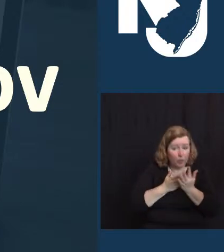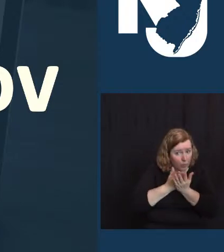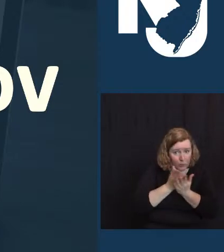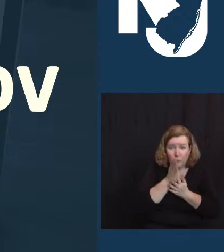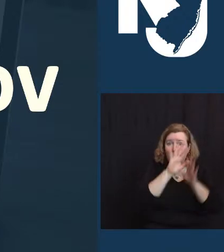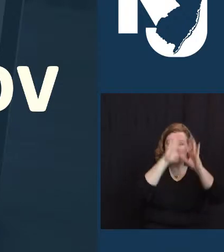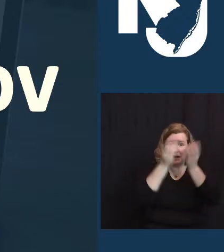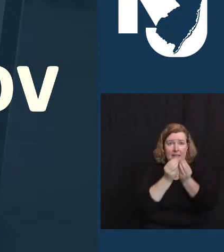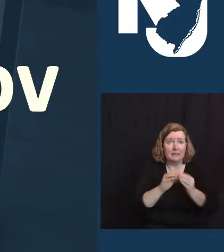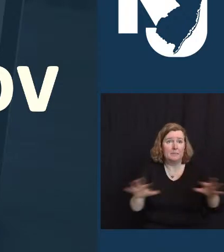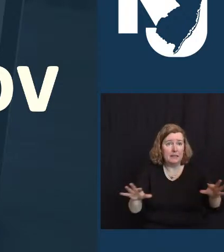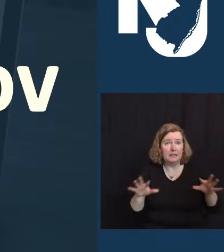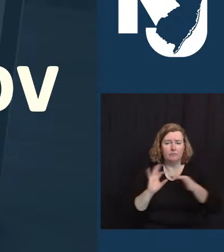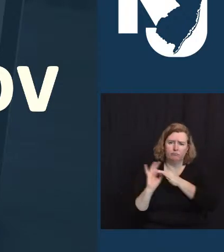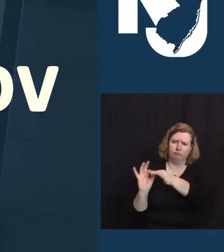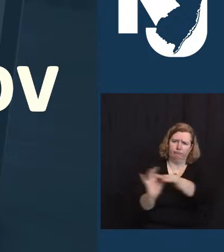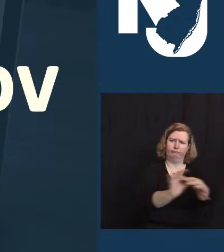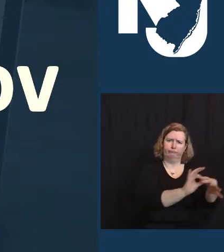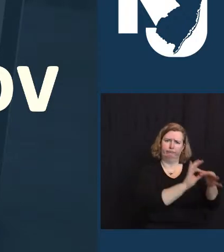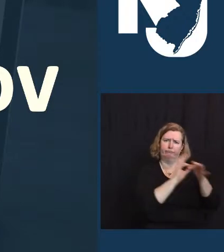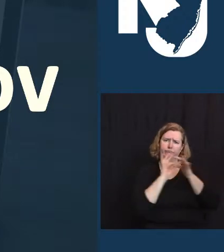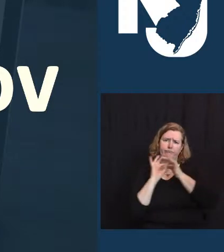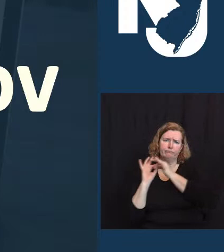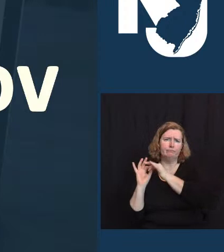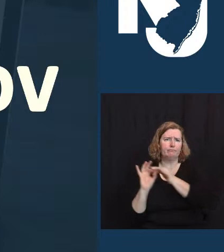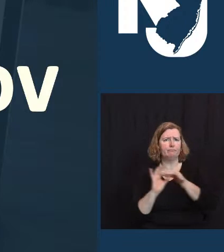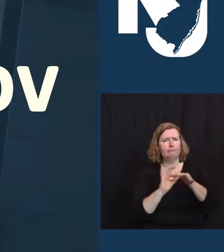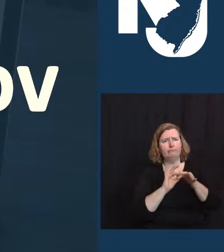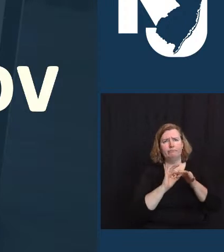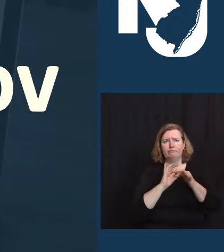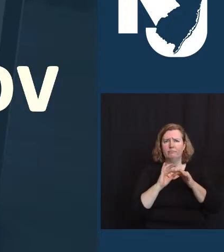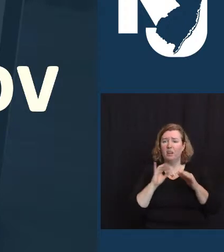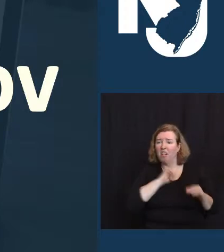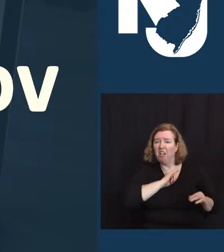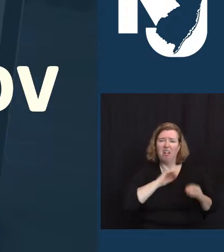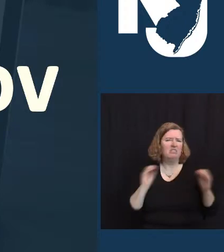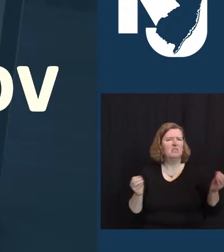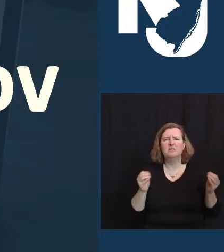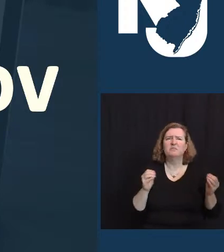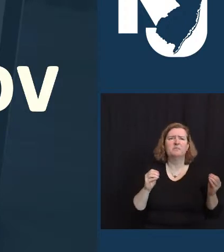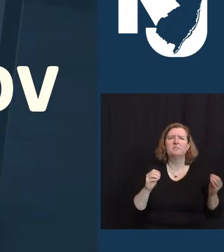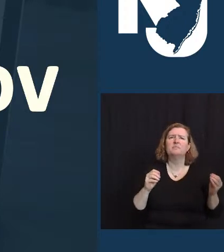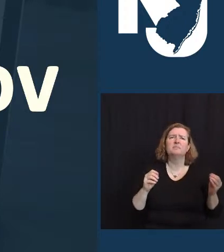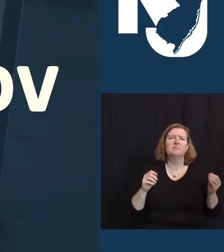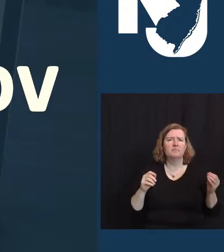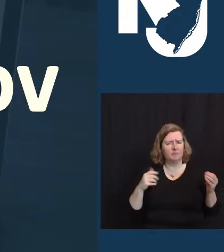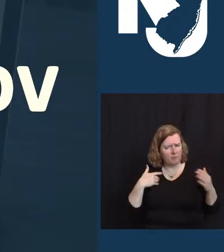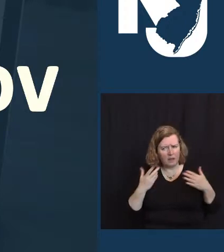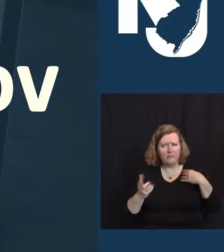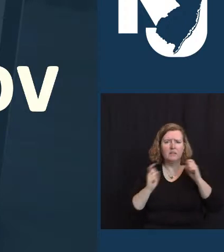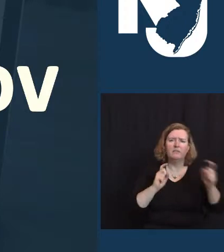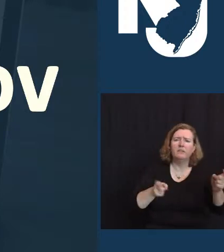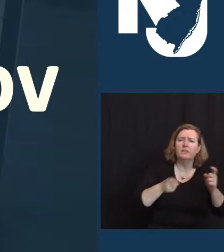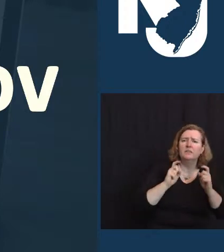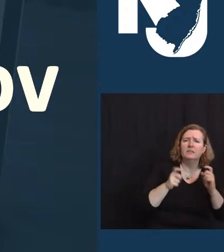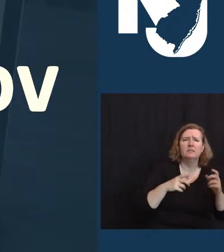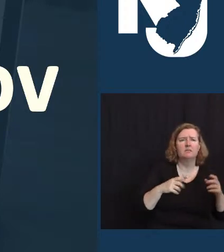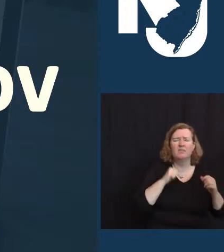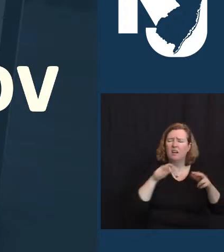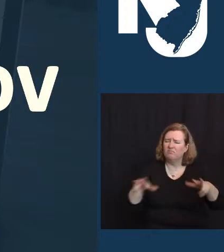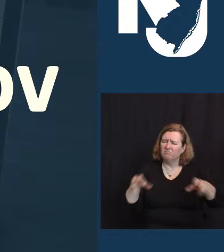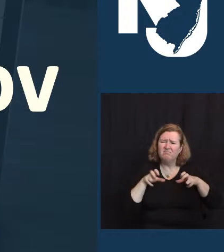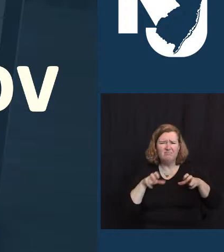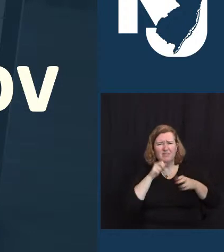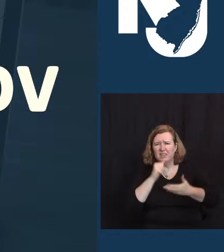together. Selflessness will get us to the finish line much faster and in much better shape than selfishness ever could. With